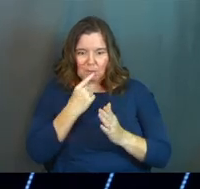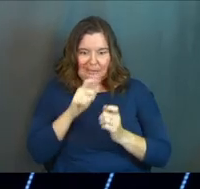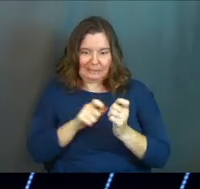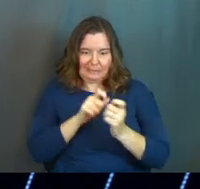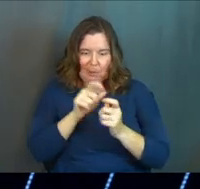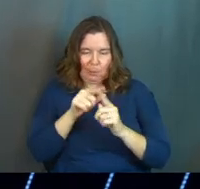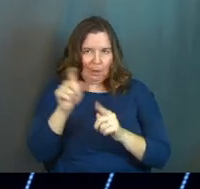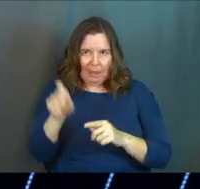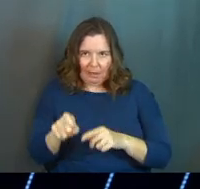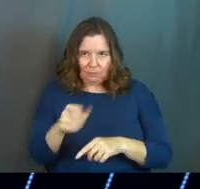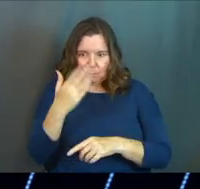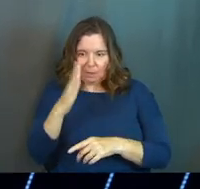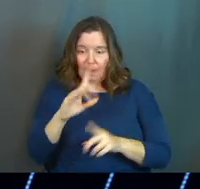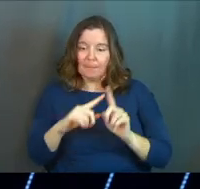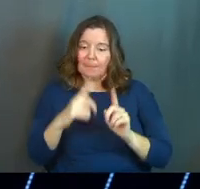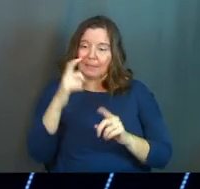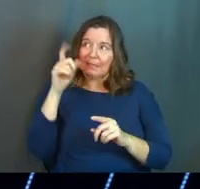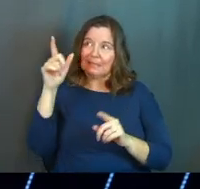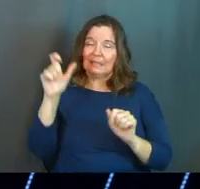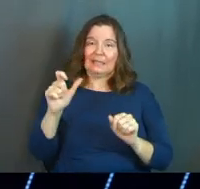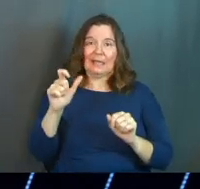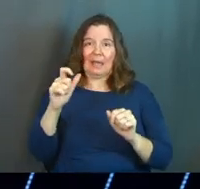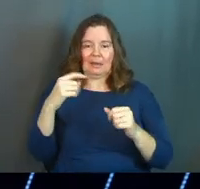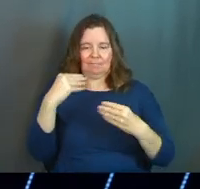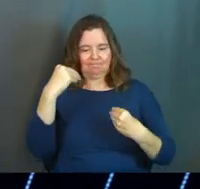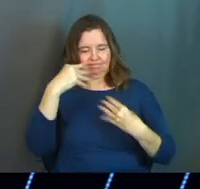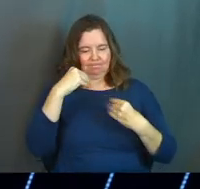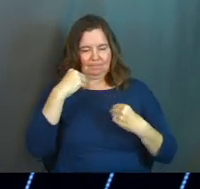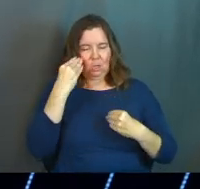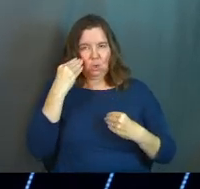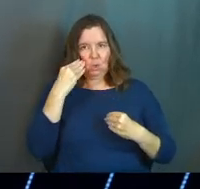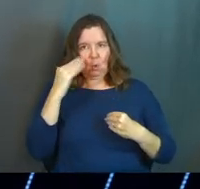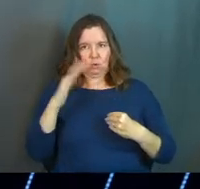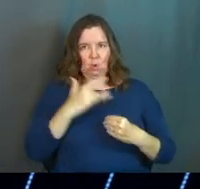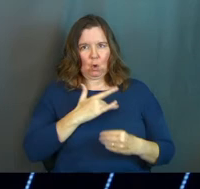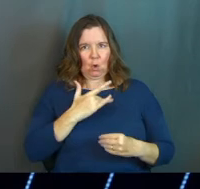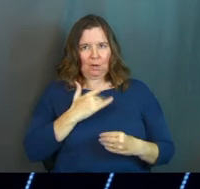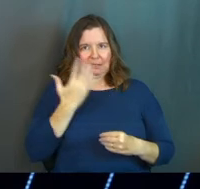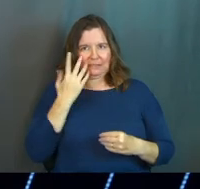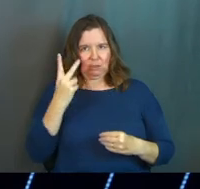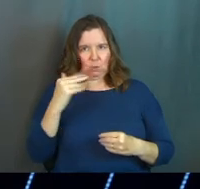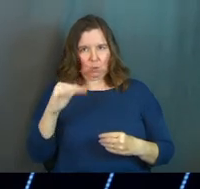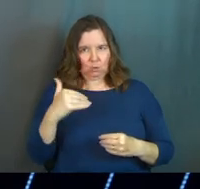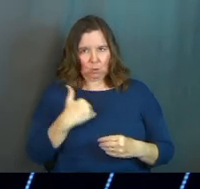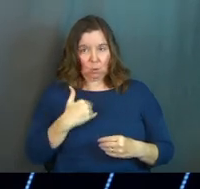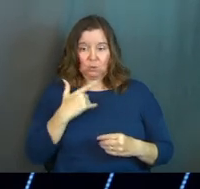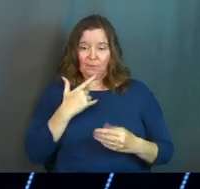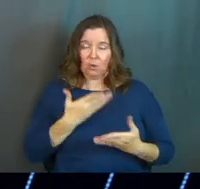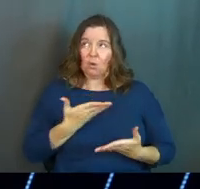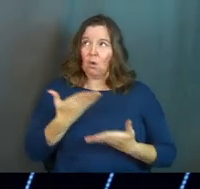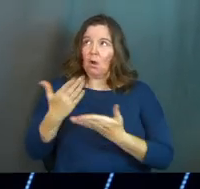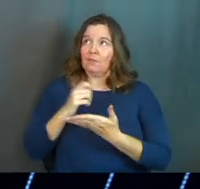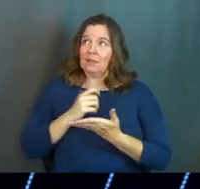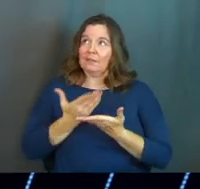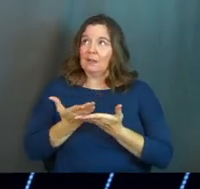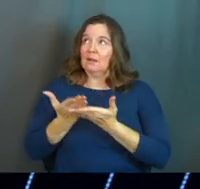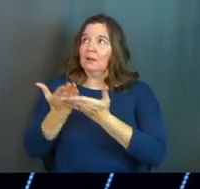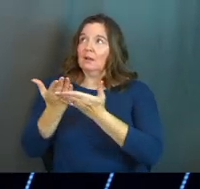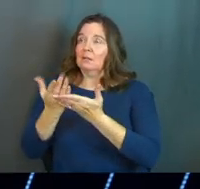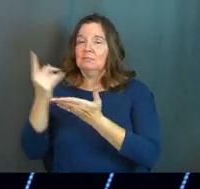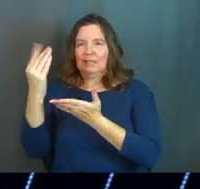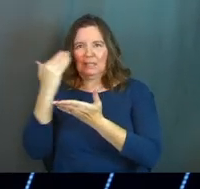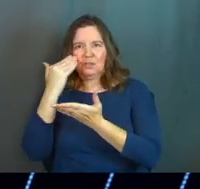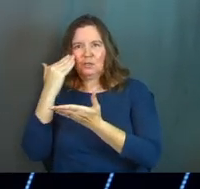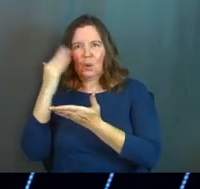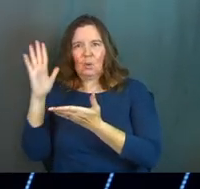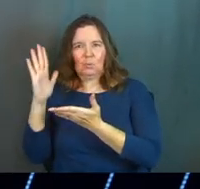say these exact words to God because he can x-ray your heart. He sees right through to your soul. And so if you start offering yourself to him,